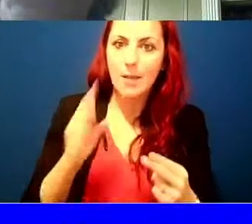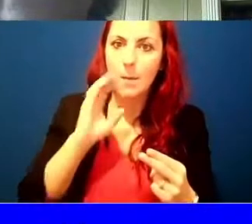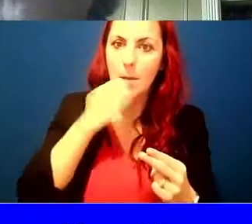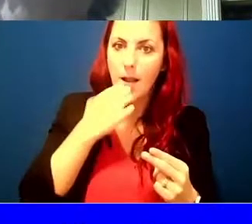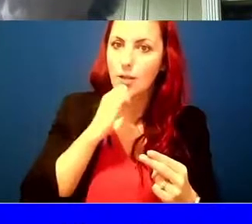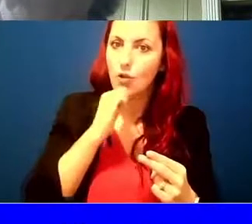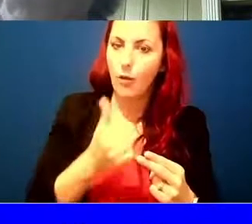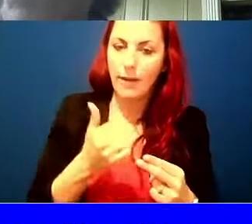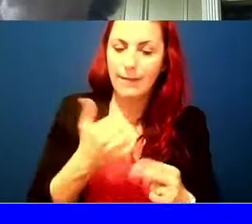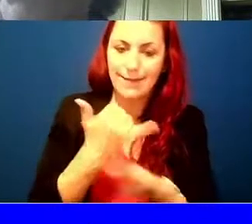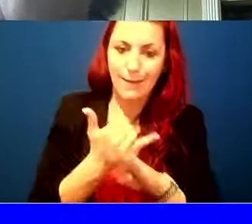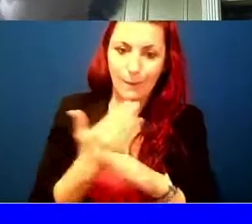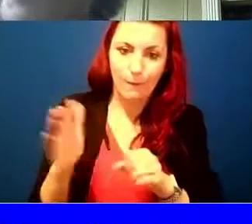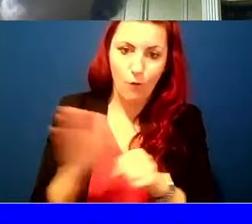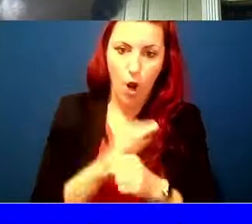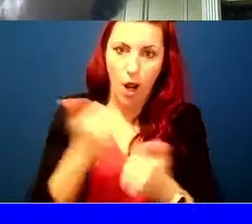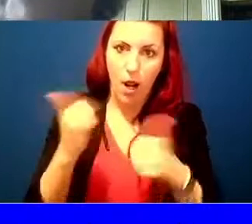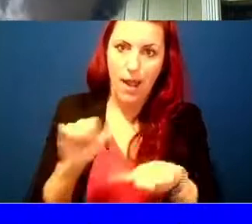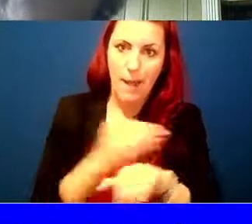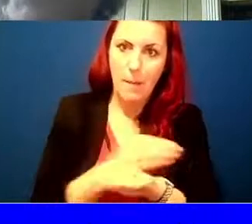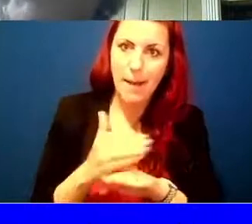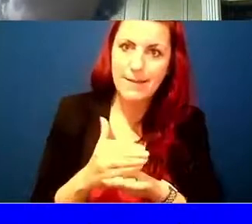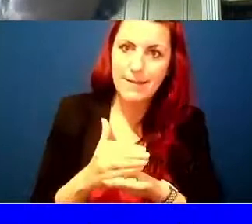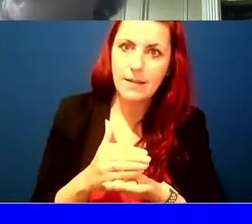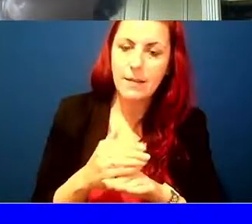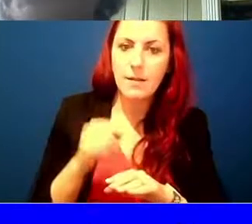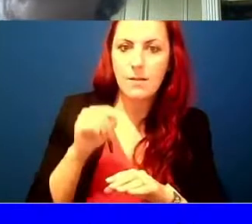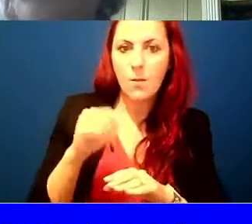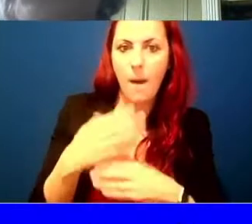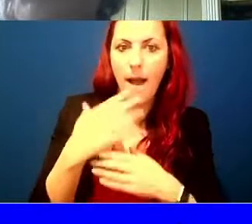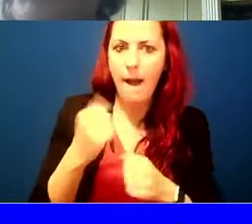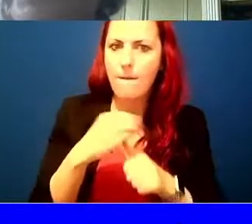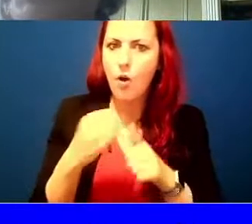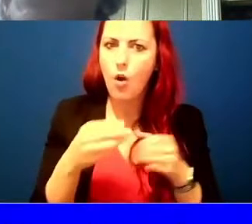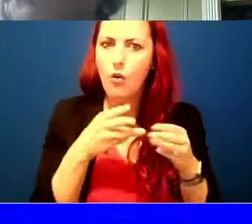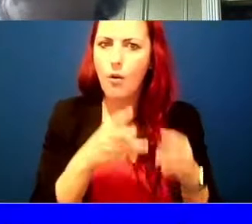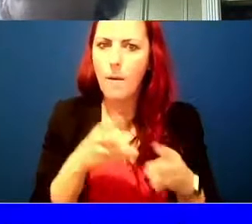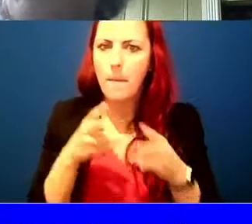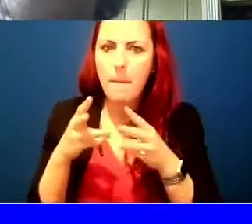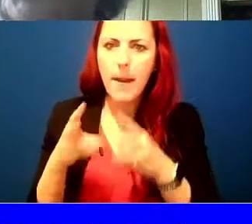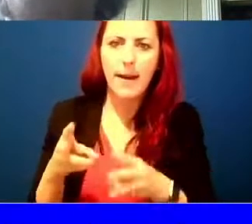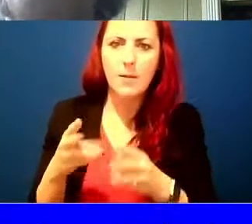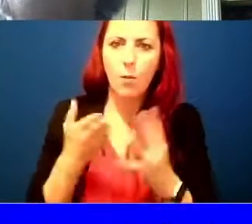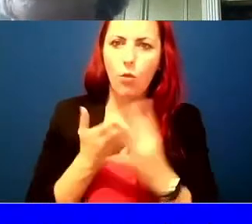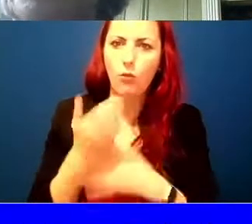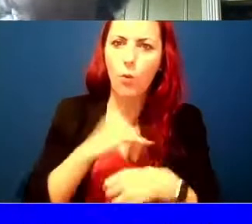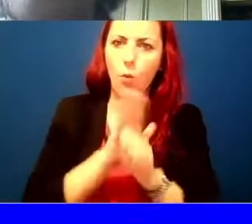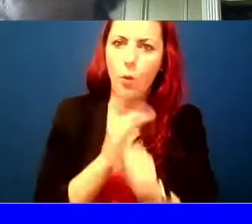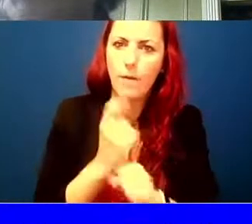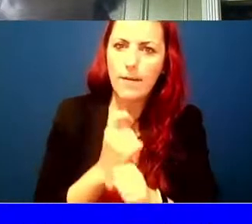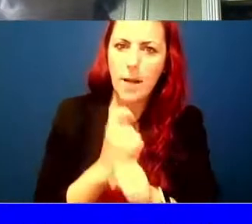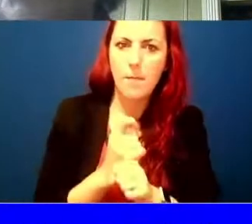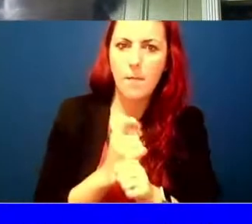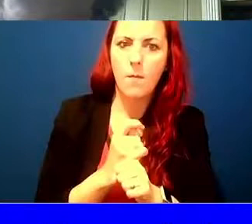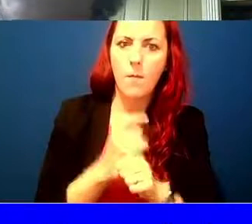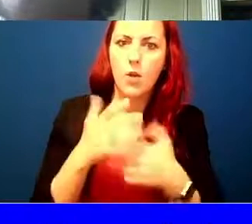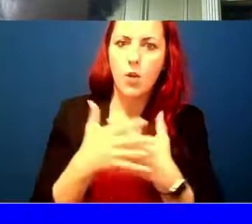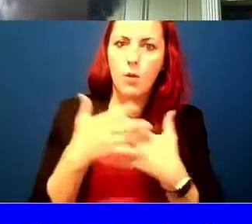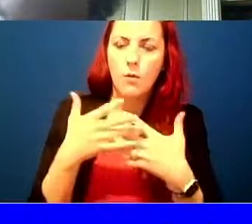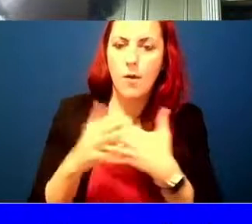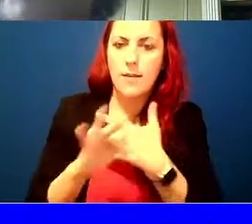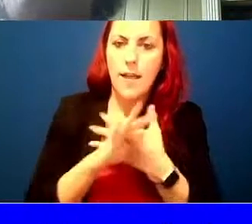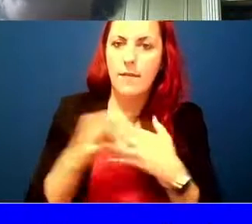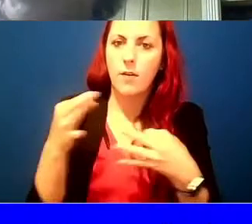place. Therefore, we put in other mechanisms to deal during COVID-19, which caused huge safeguarding issues,